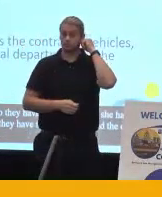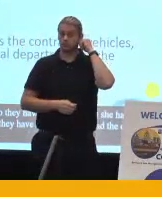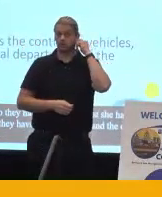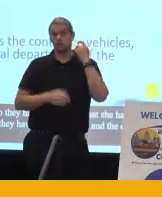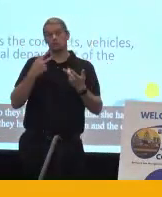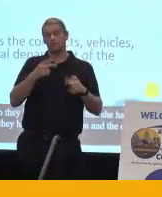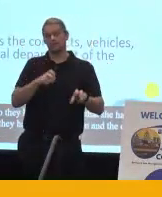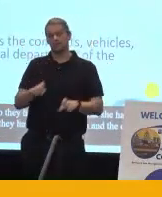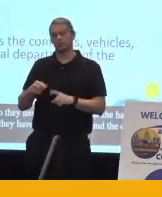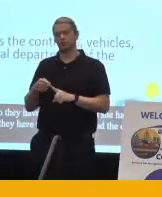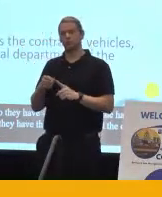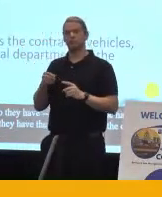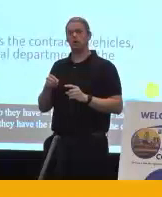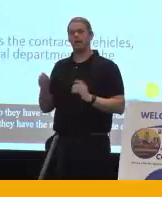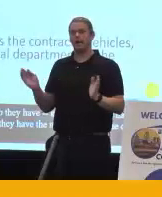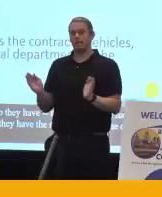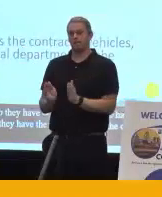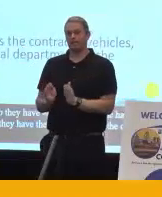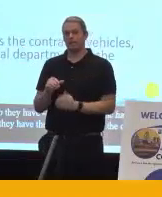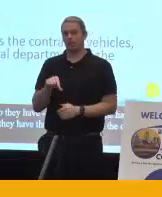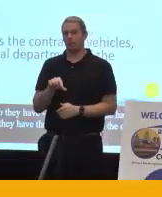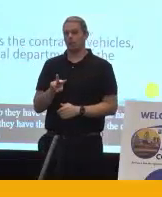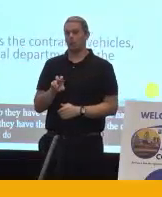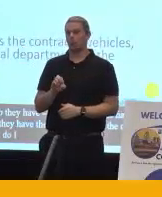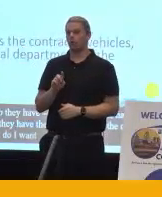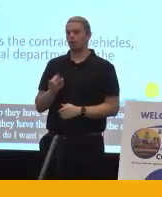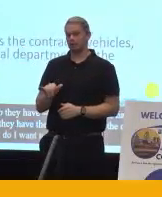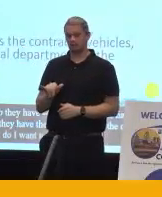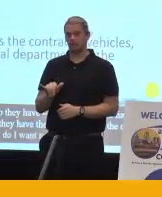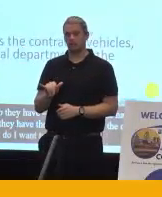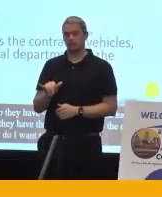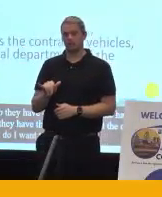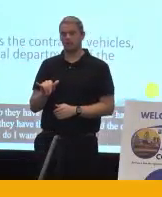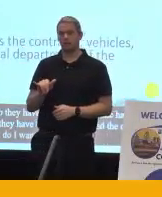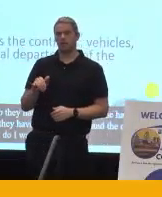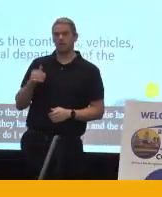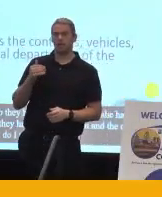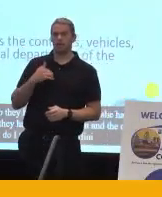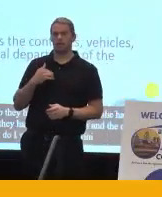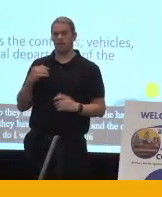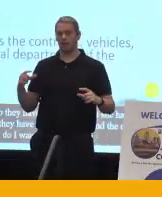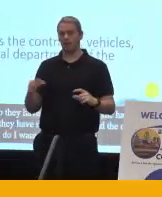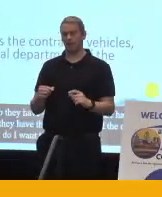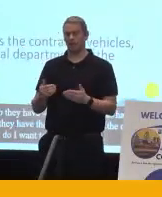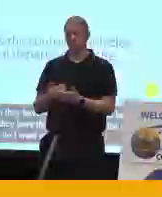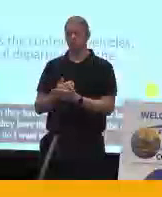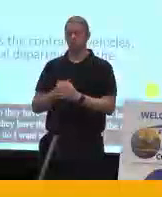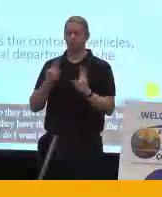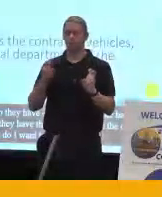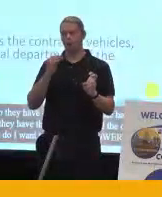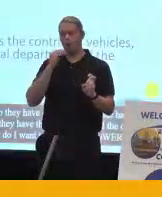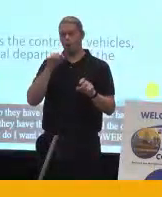to what's called a mini QWERTY? So then they learn just a modified home row. So those are some things to kind of think about